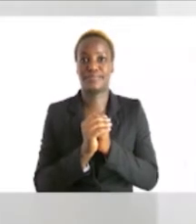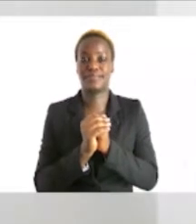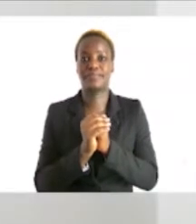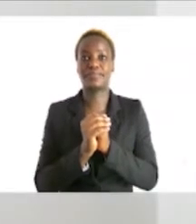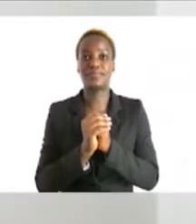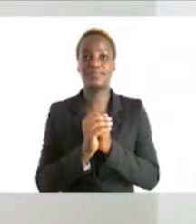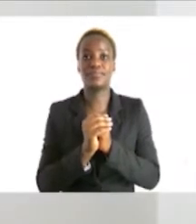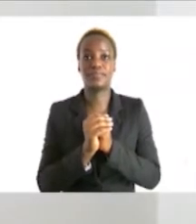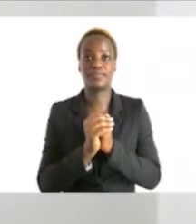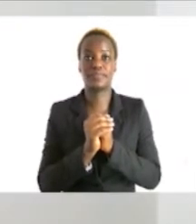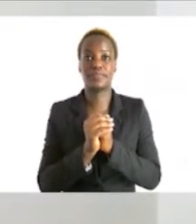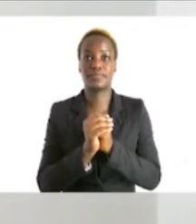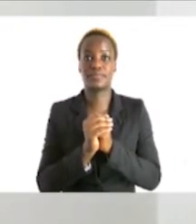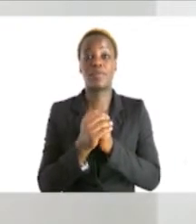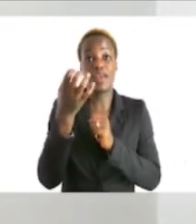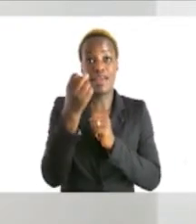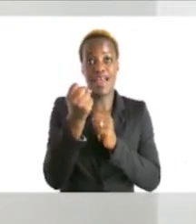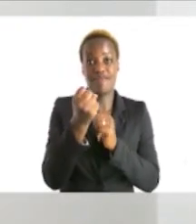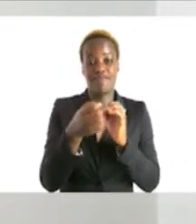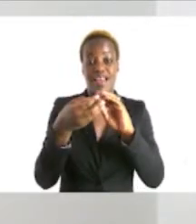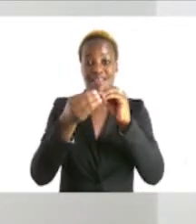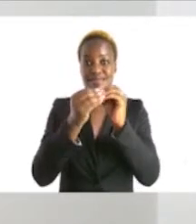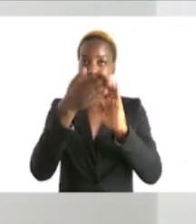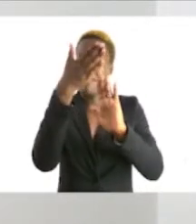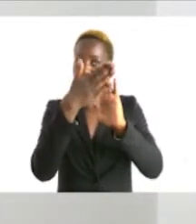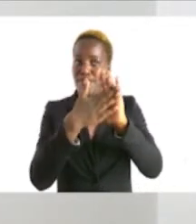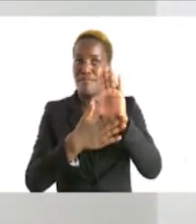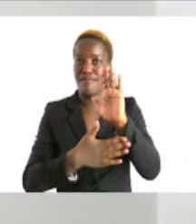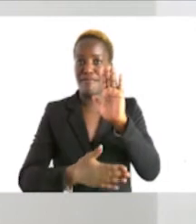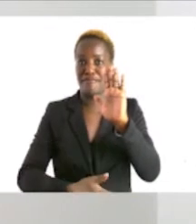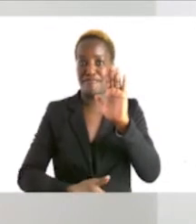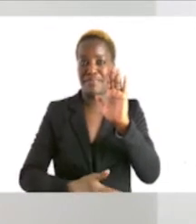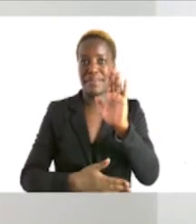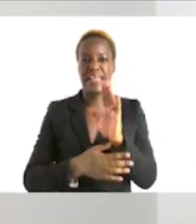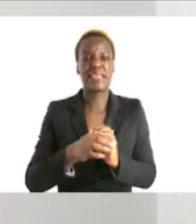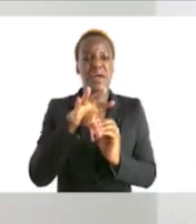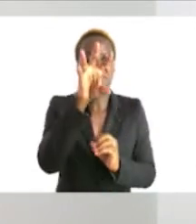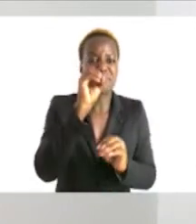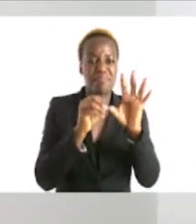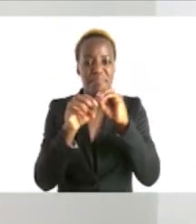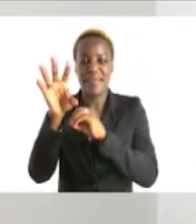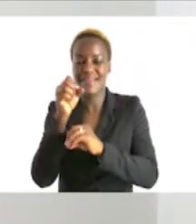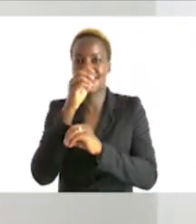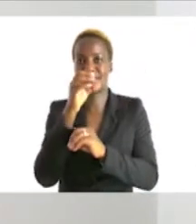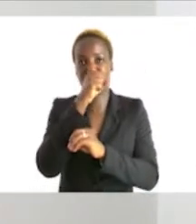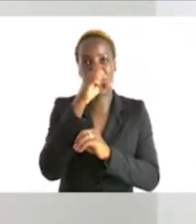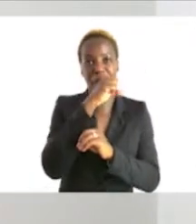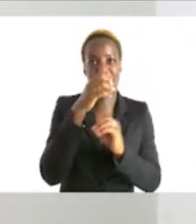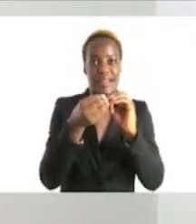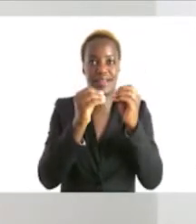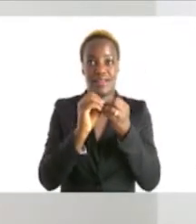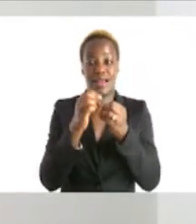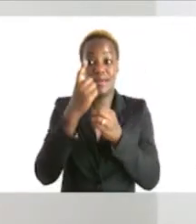here. We have the number chart here, and I have taken out a few of the numbers here. As you can see, all